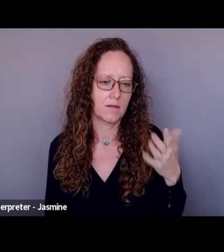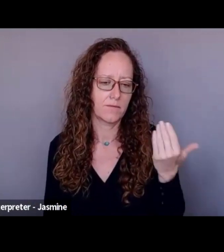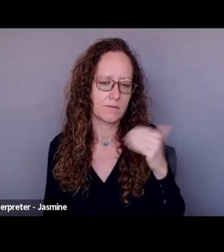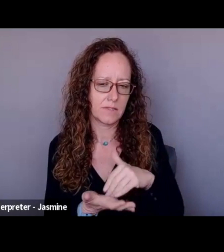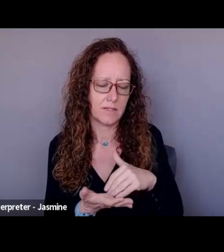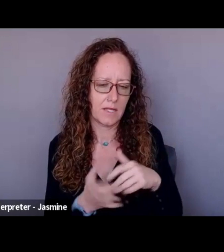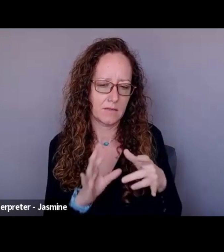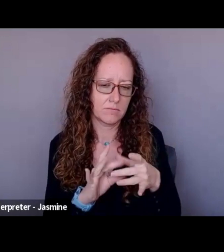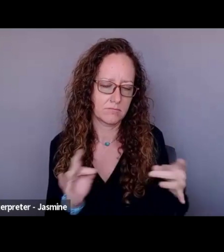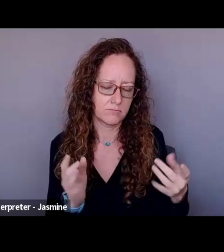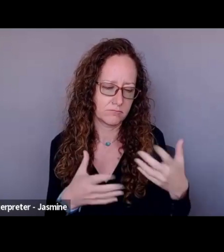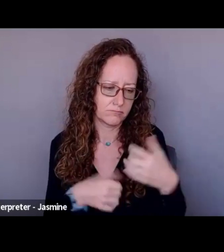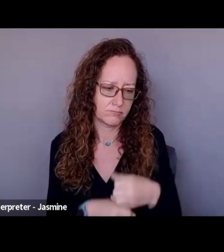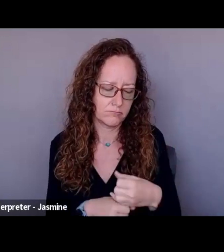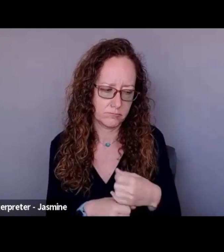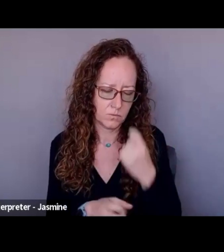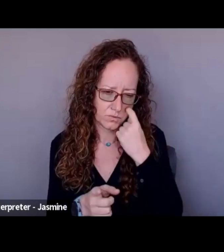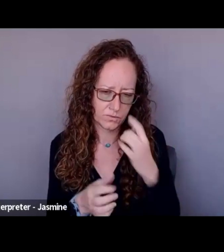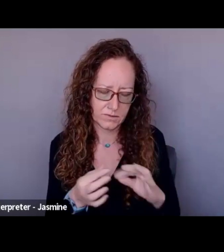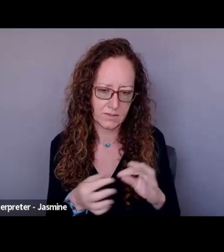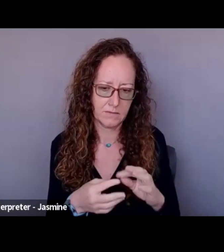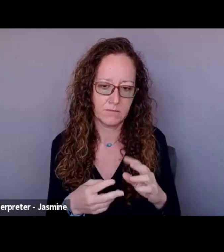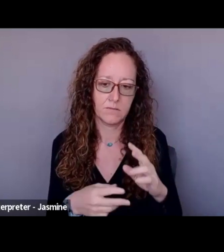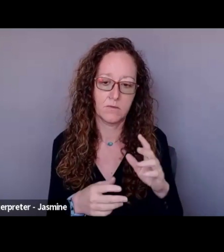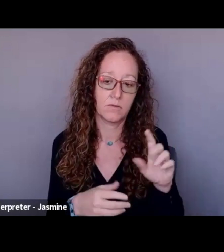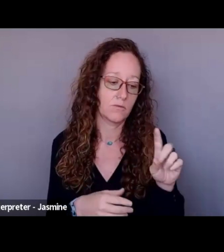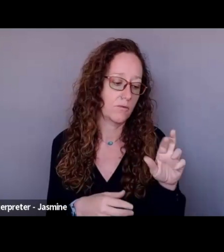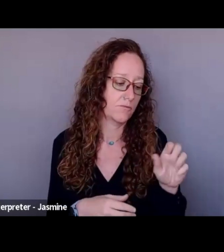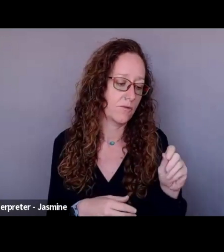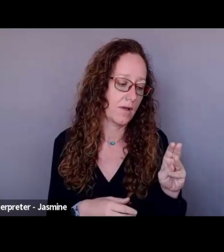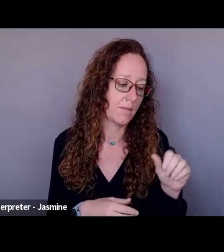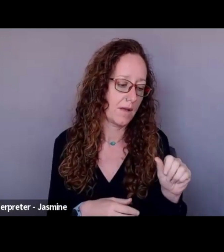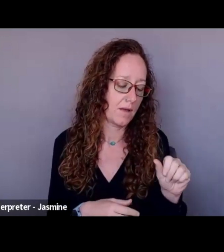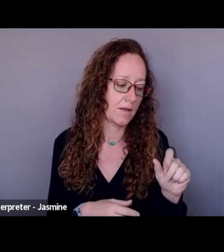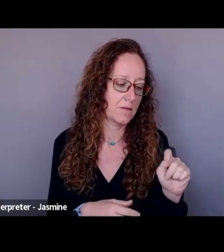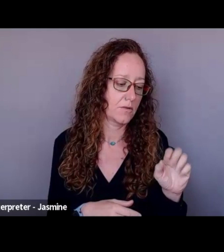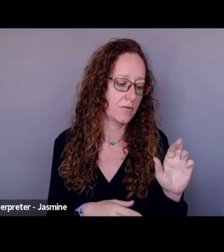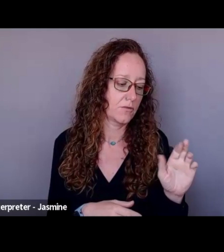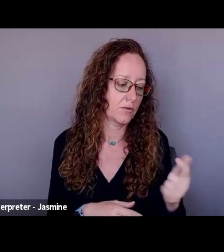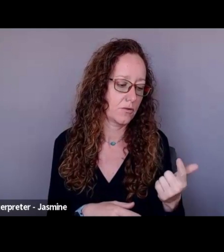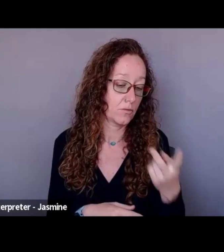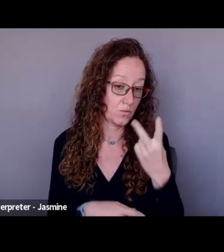restate that for me. So there are two types of dramateurs. You're mentioning the one